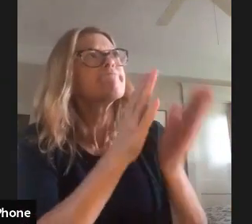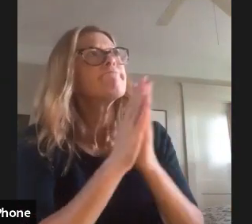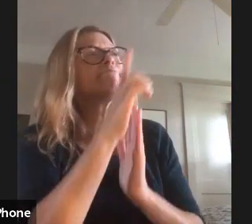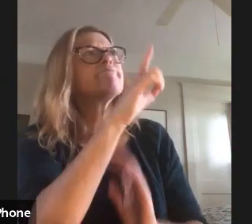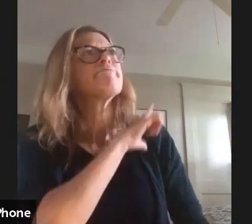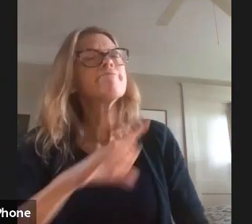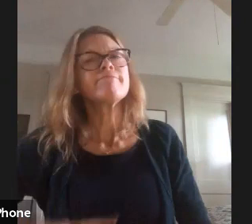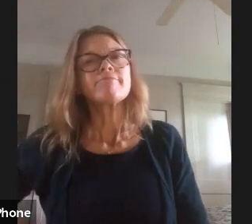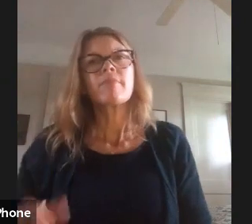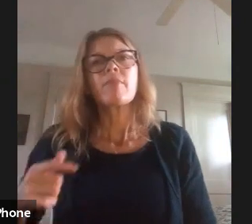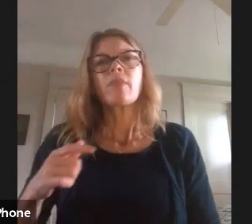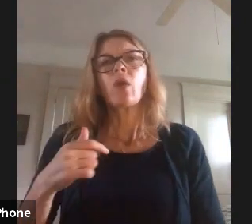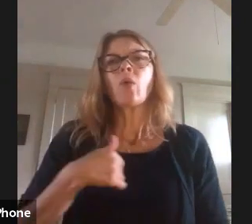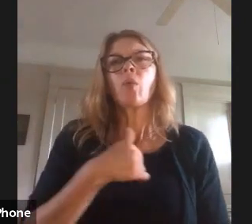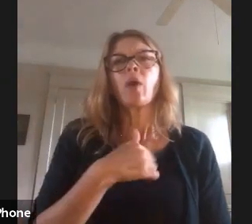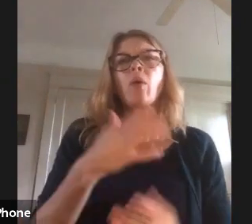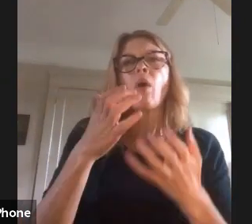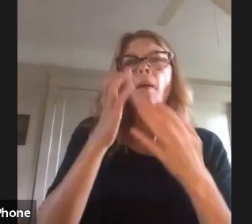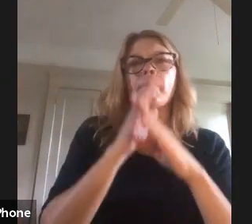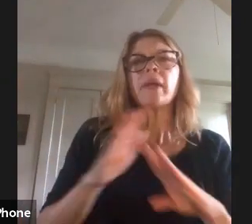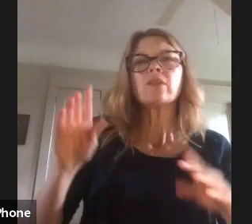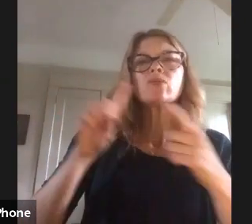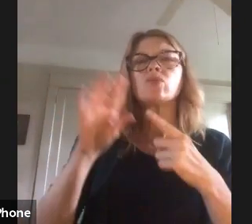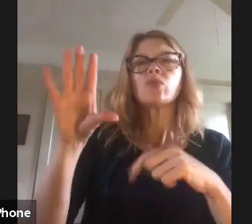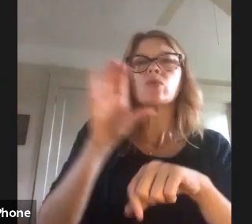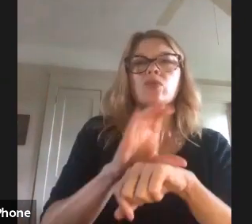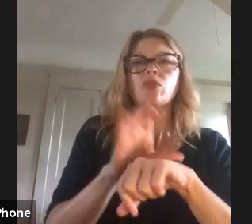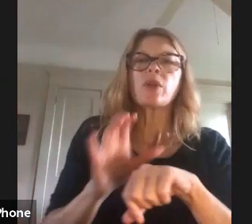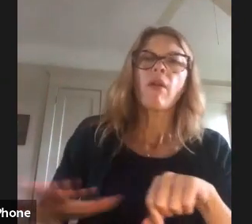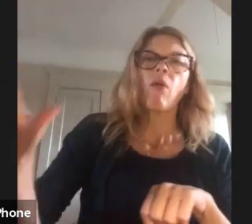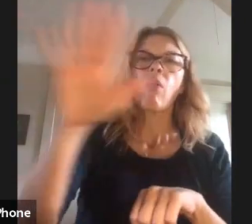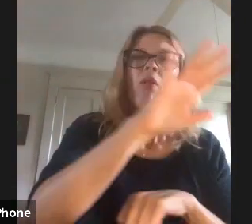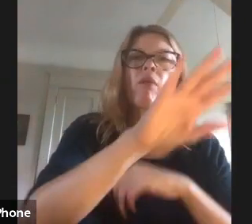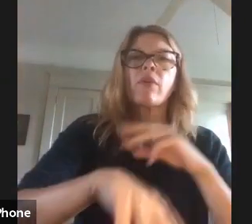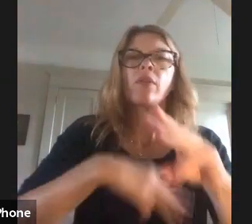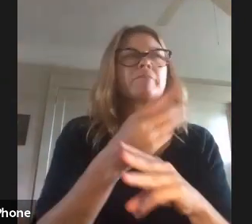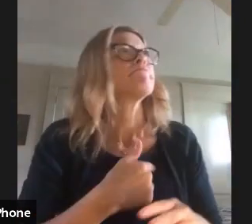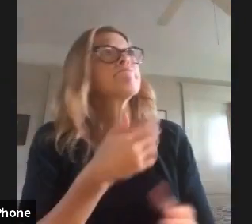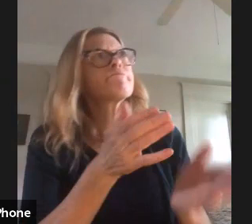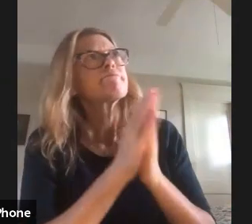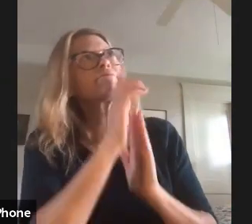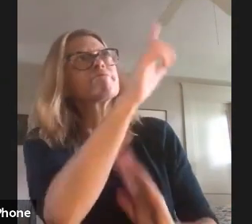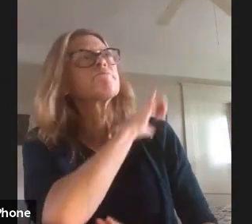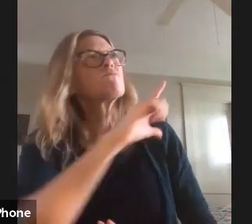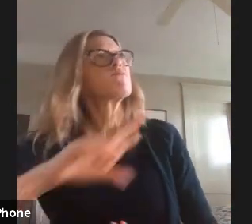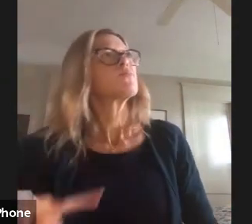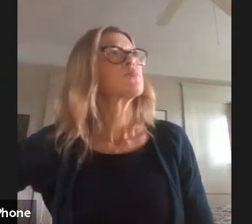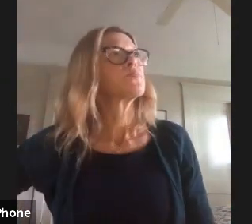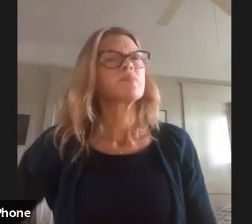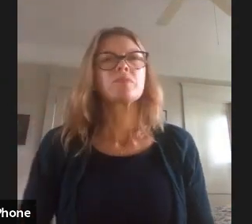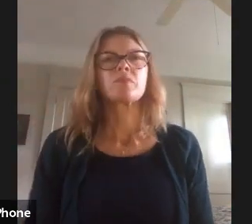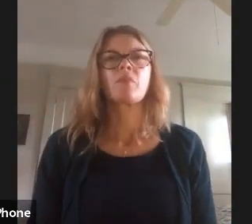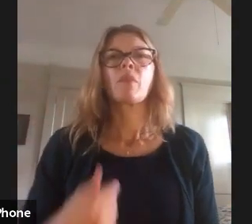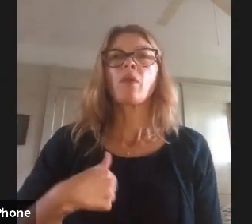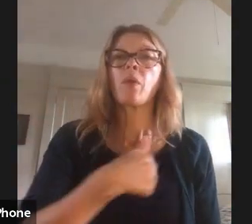that there may be peace to your church and to the whole world. We entreat you, O Lord, that we